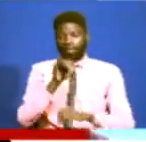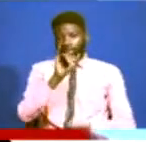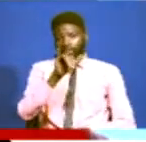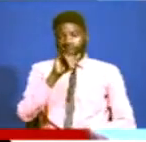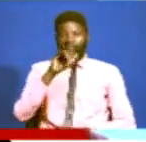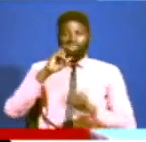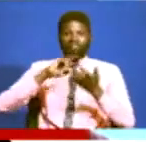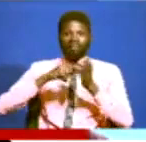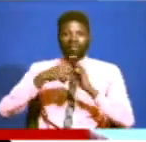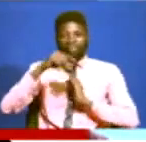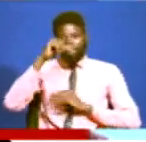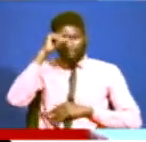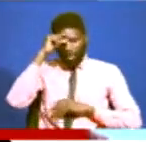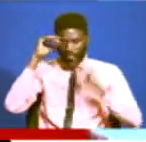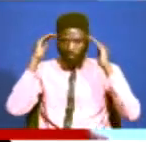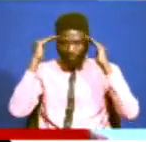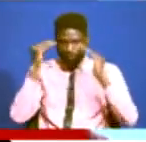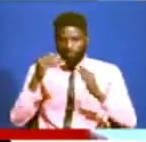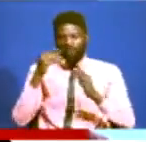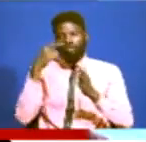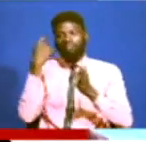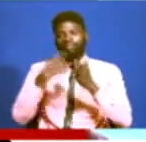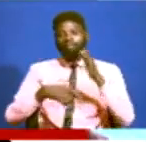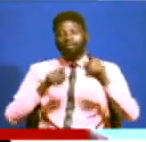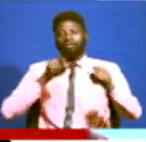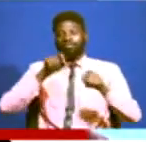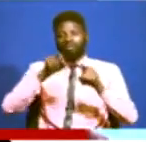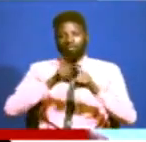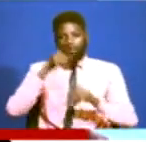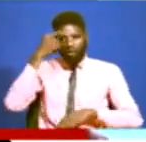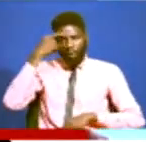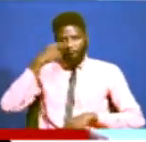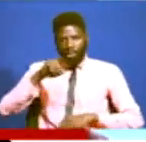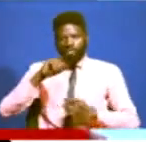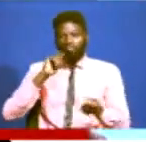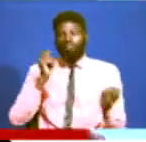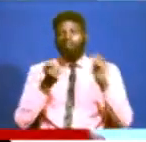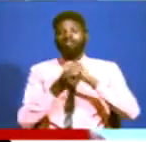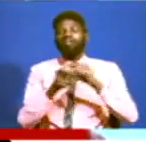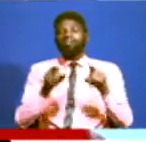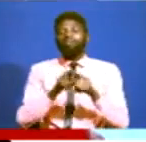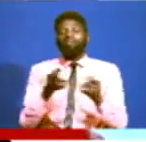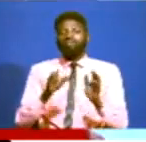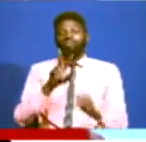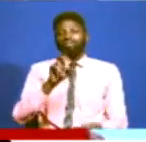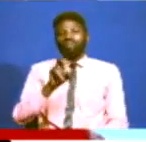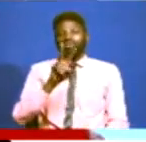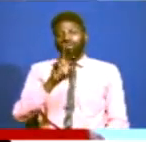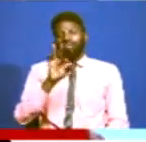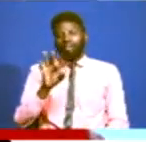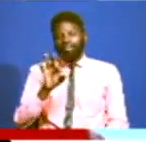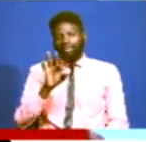on tax administrative and policy reforms. As outlined in the 2023 draft budget